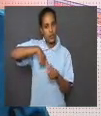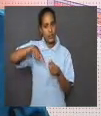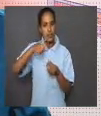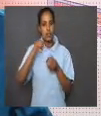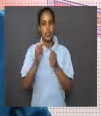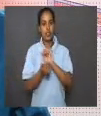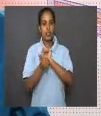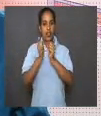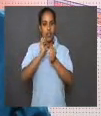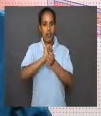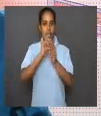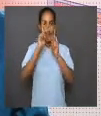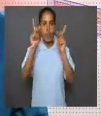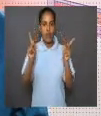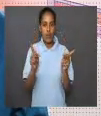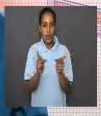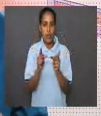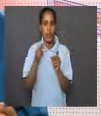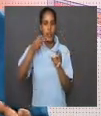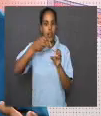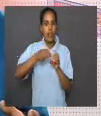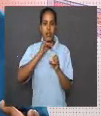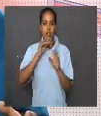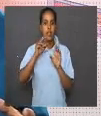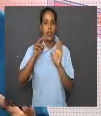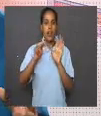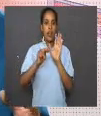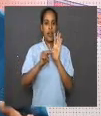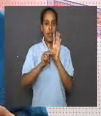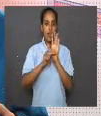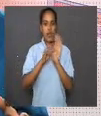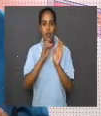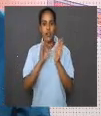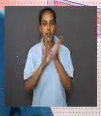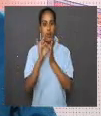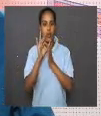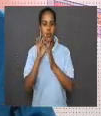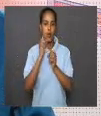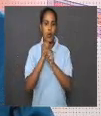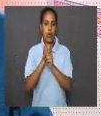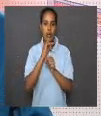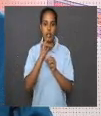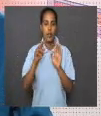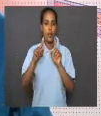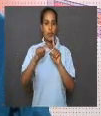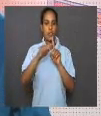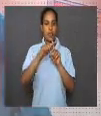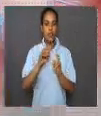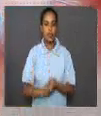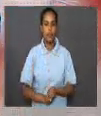the change in the volume of the gas is negative and the quantity of work is positive.